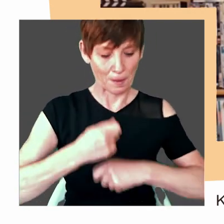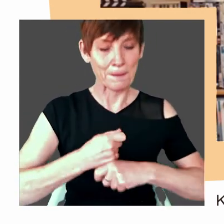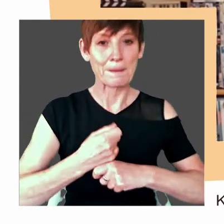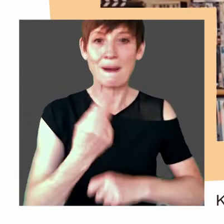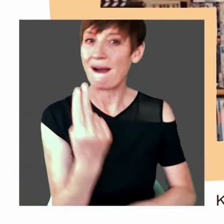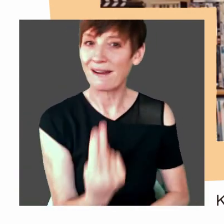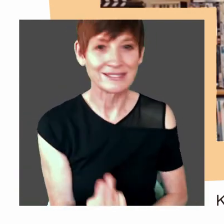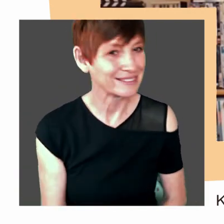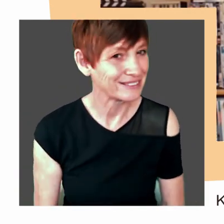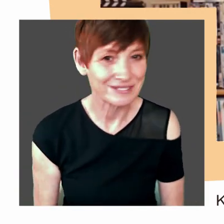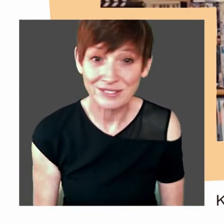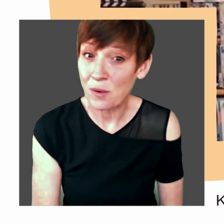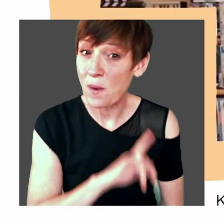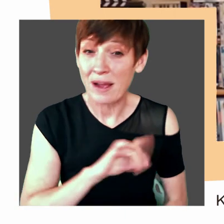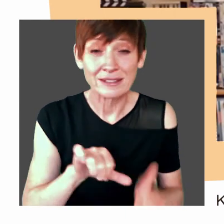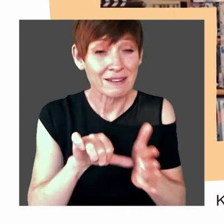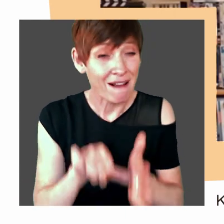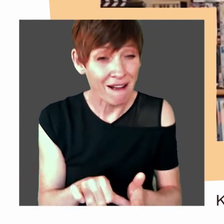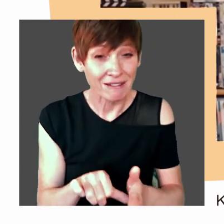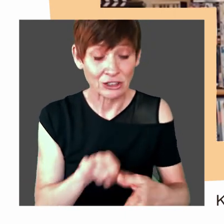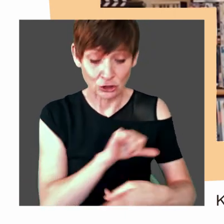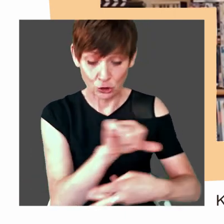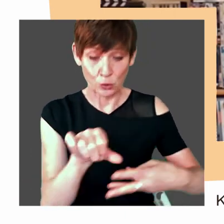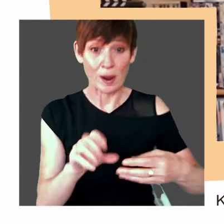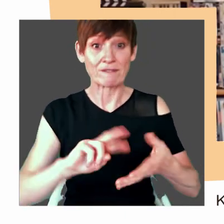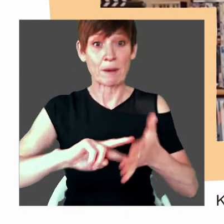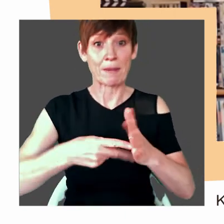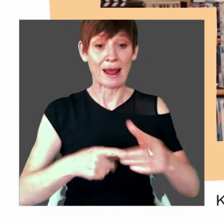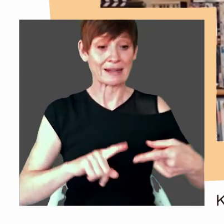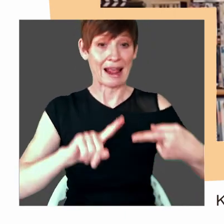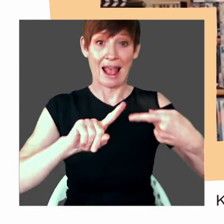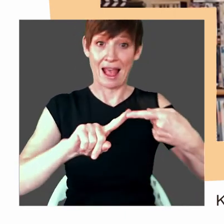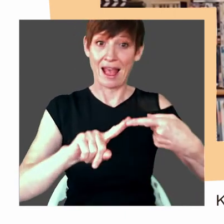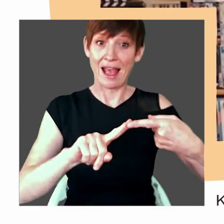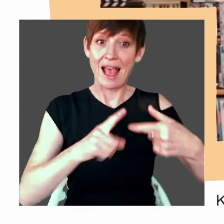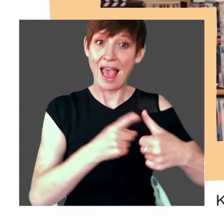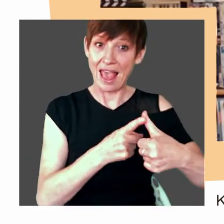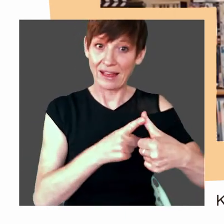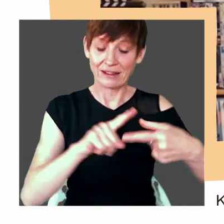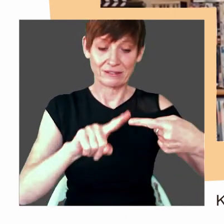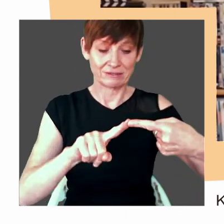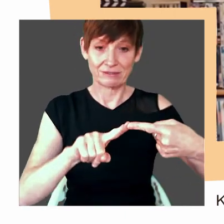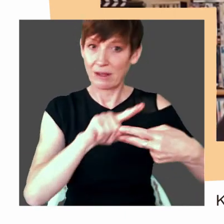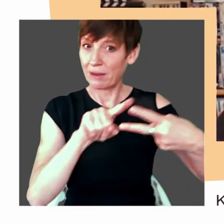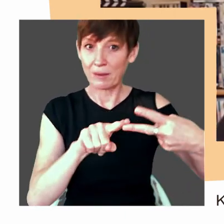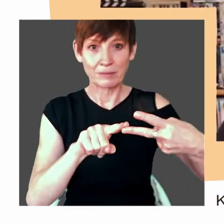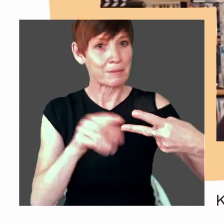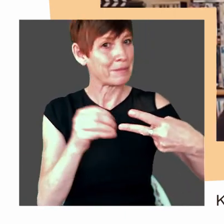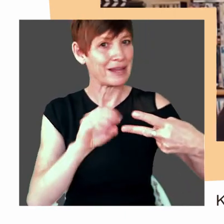after a few months, you change your plan to plan B. I haven't got any plan. I don't know